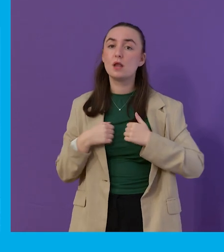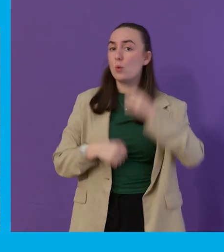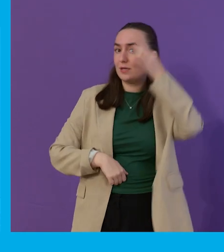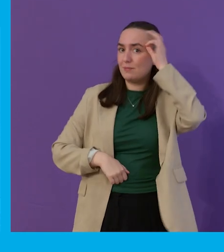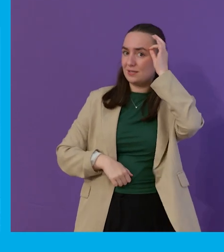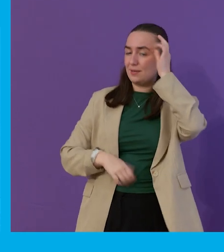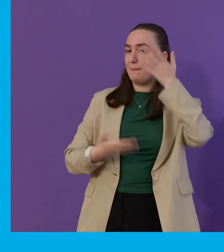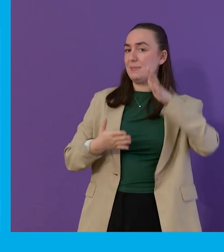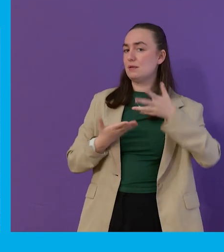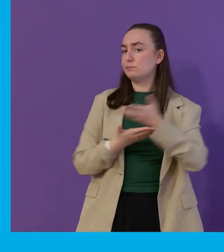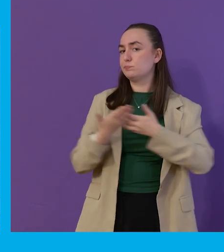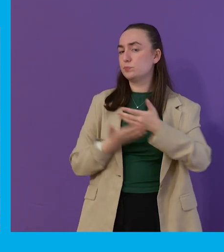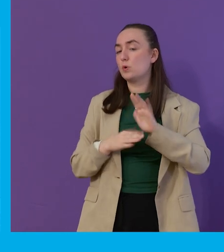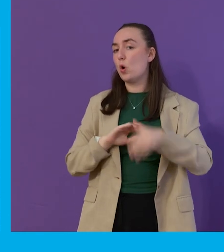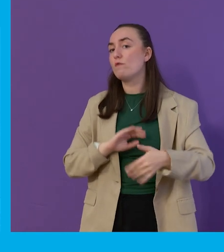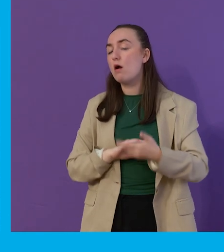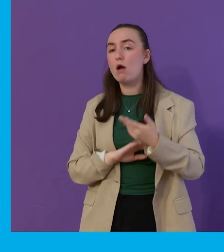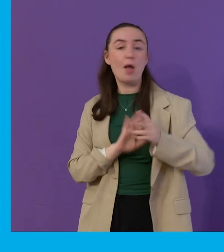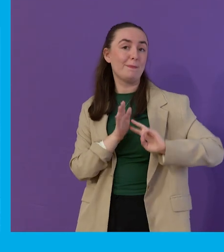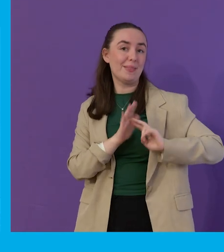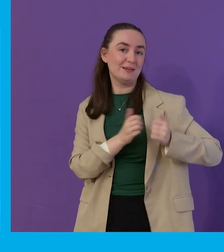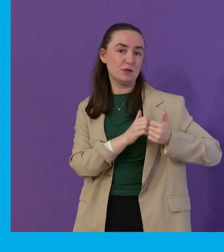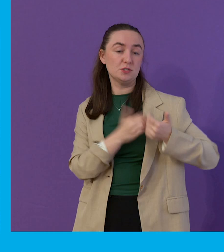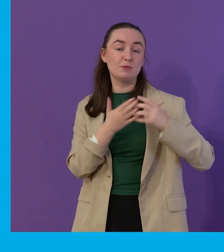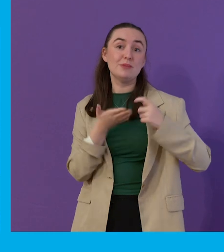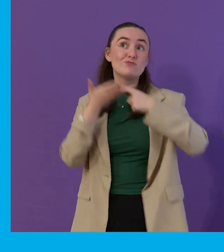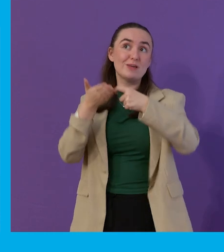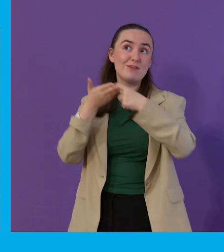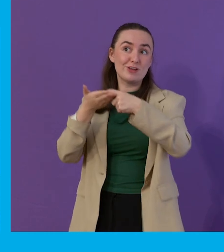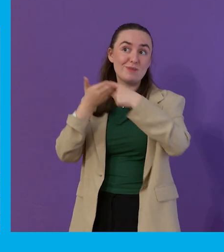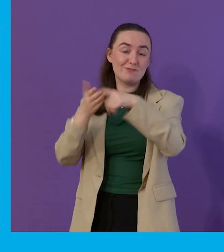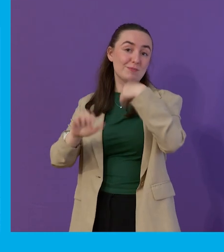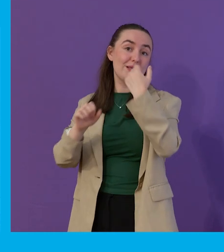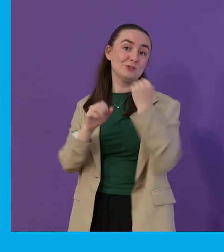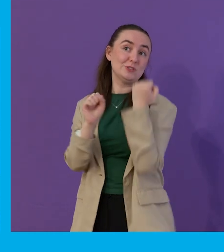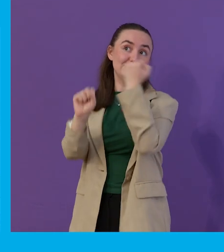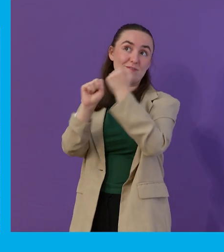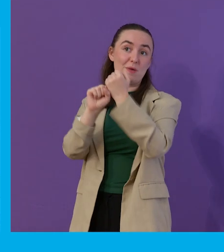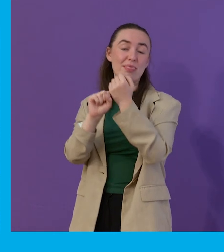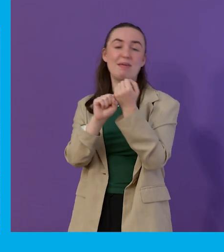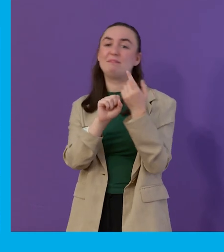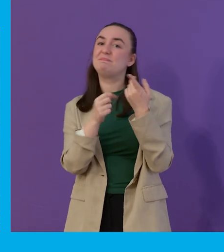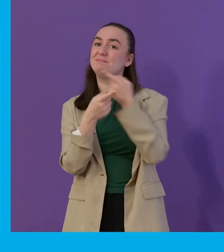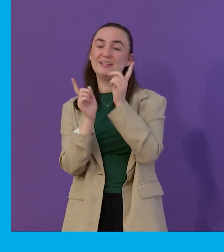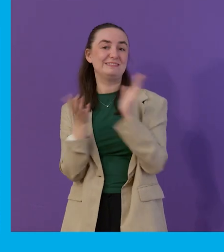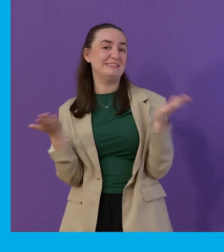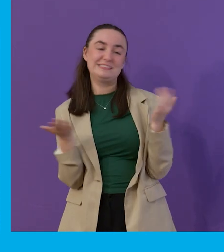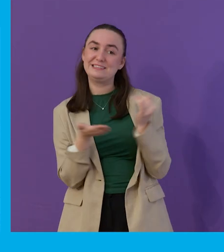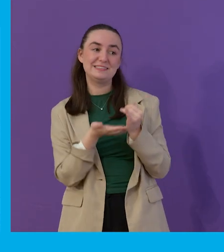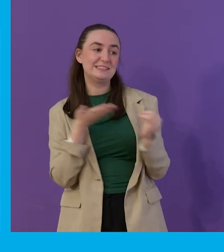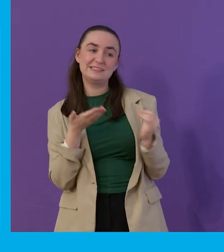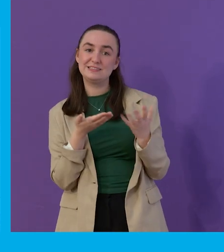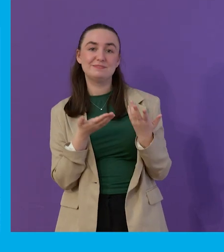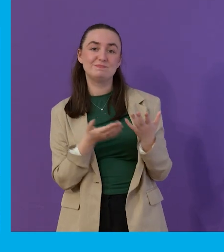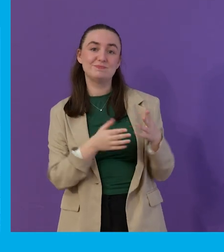community planning partnerships and made a lot of recommendations to the government, which they're not really taking on board, but maybe we need to just keep having